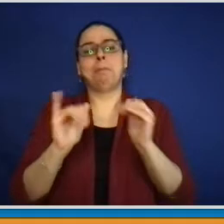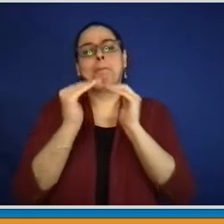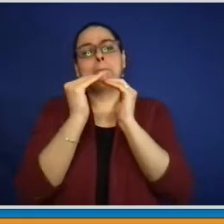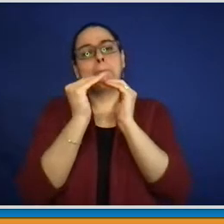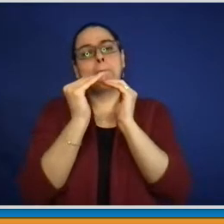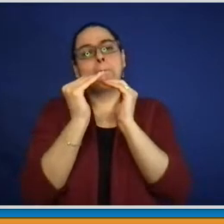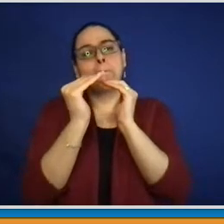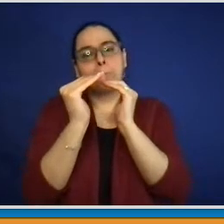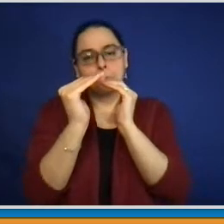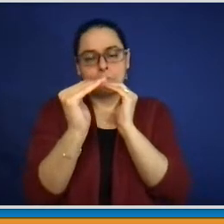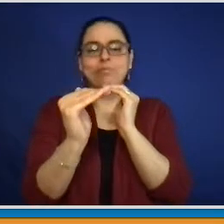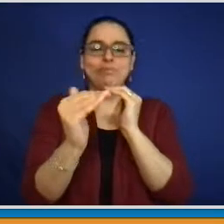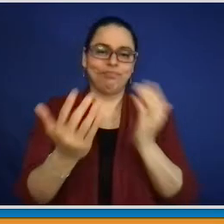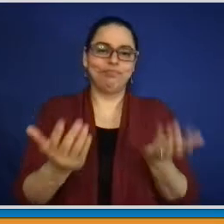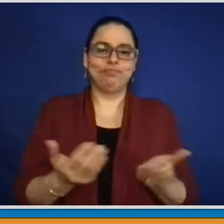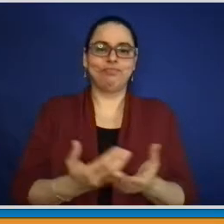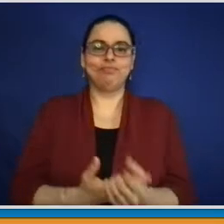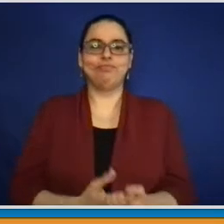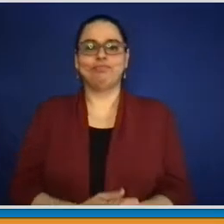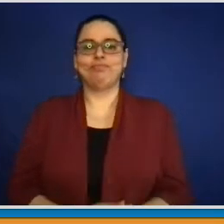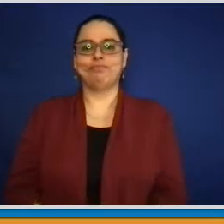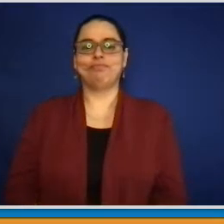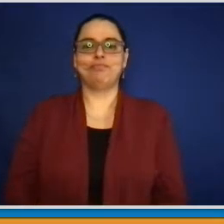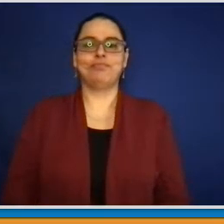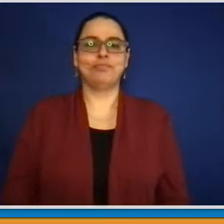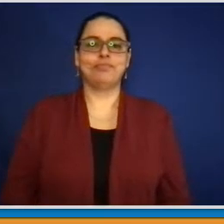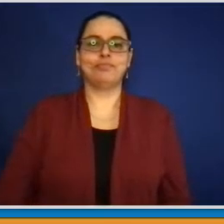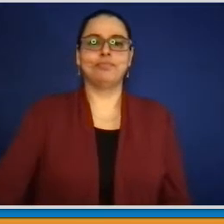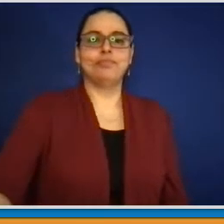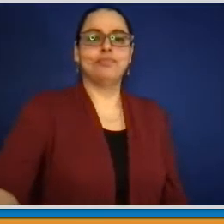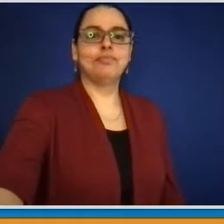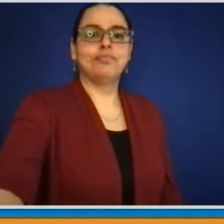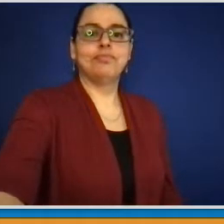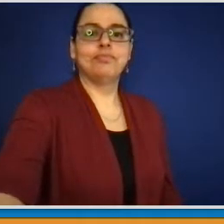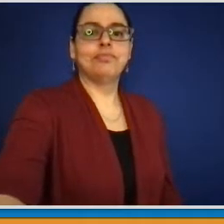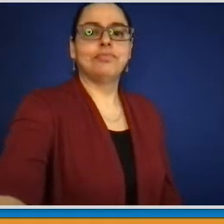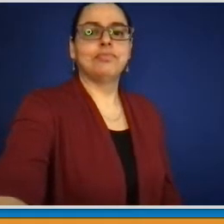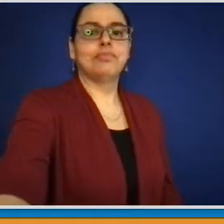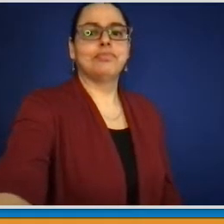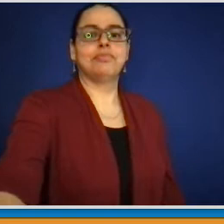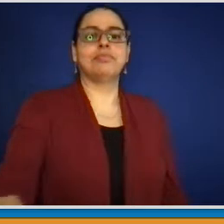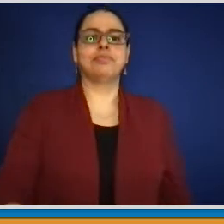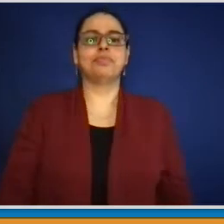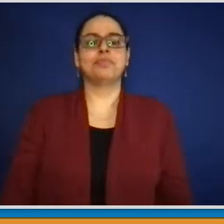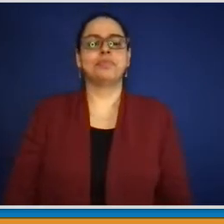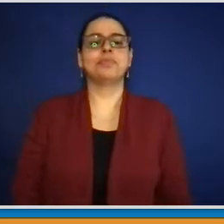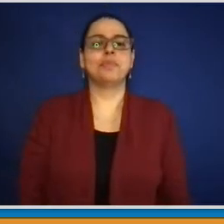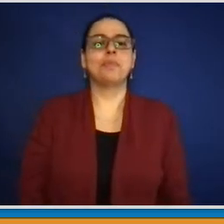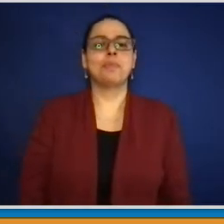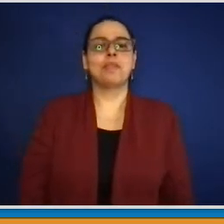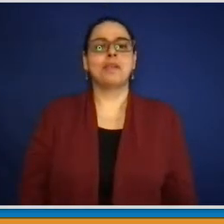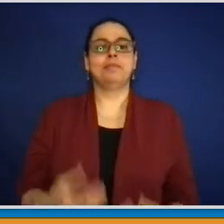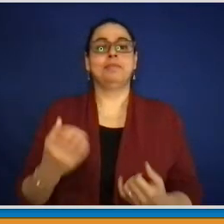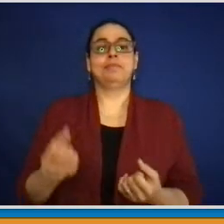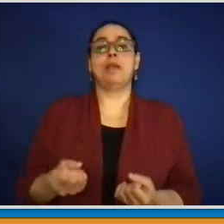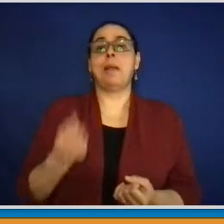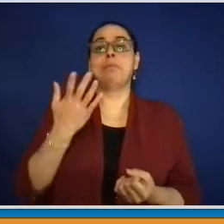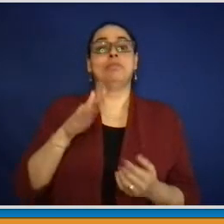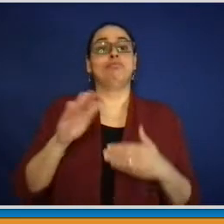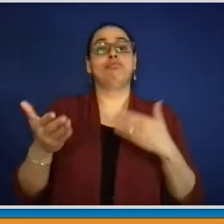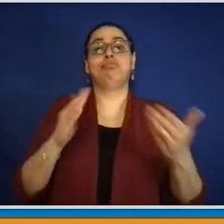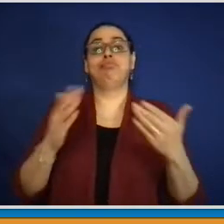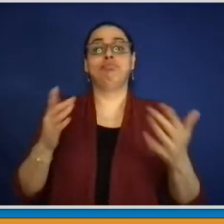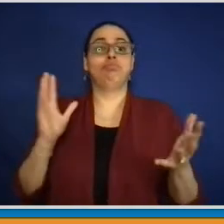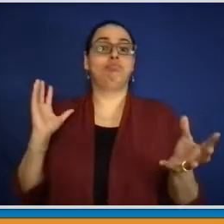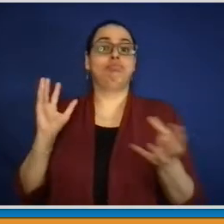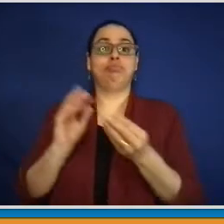And then in terms of fatalities, as of yesterday, we lost 2,168 individuals, and that is a loss of 22 individuals over the